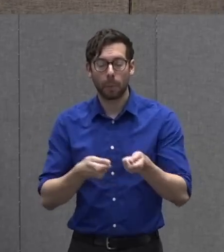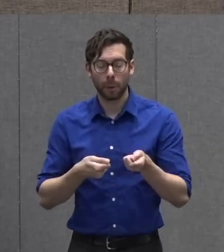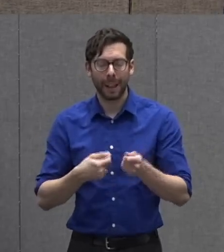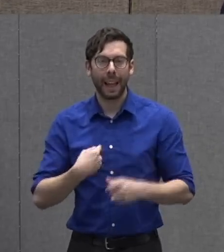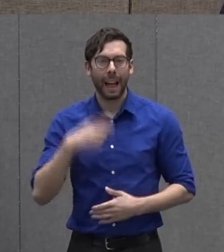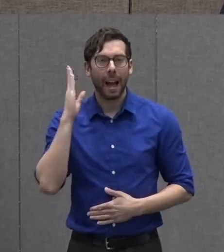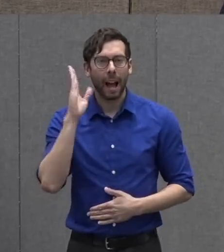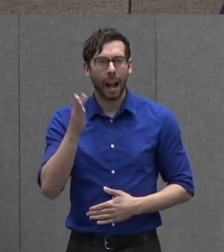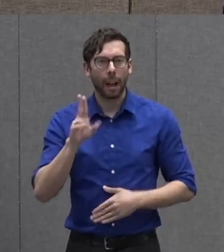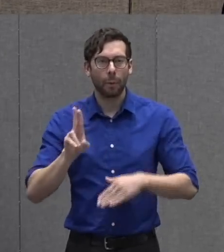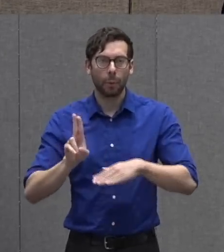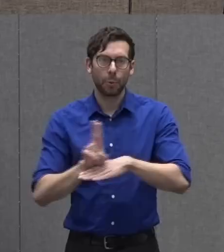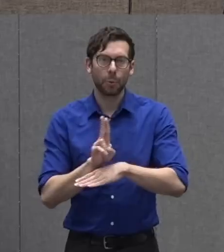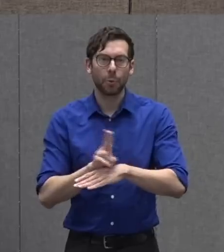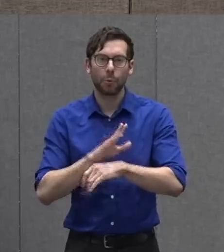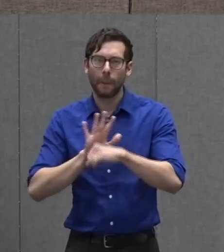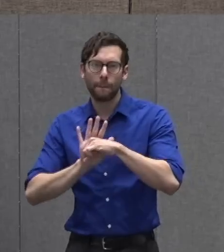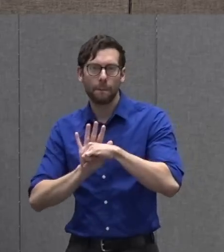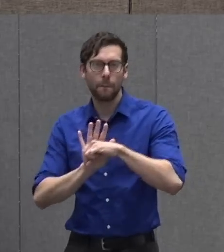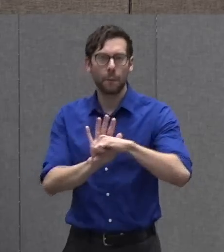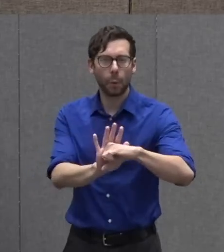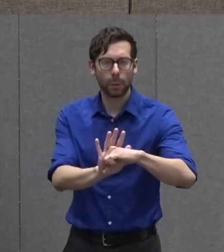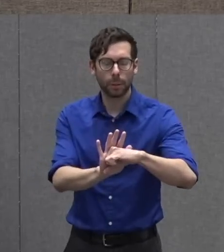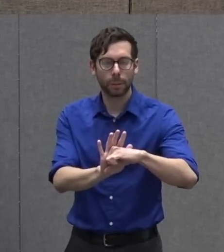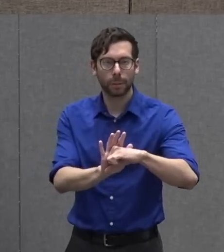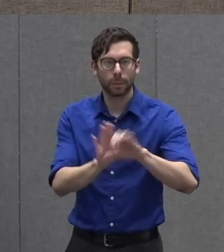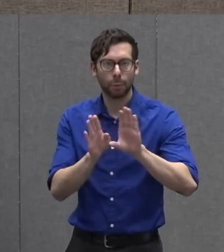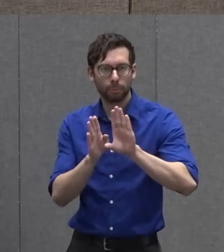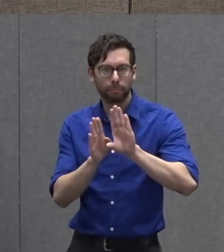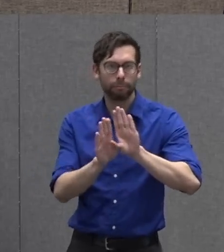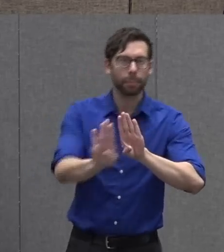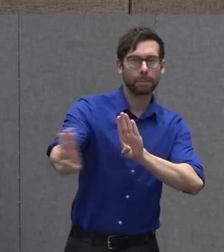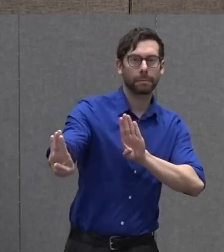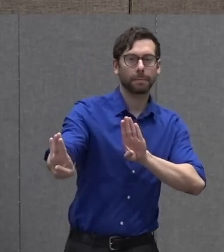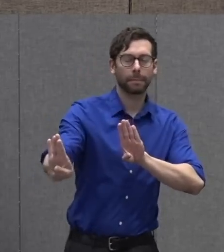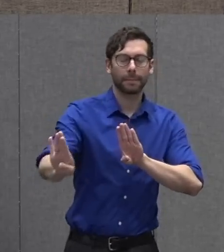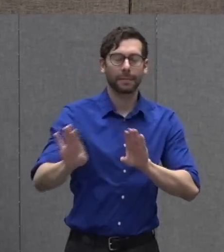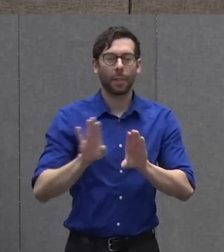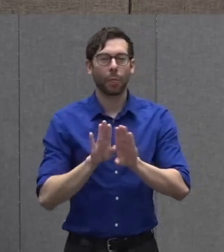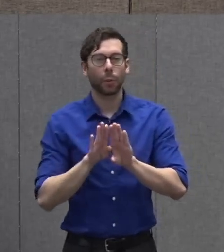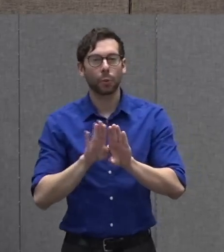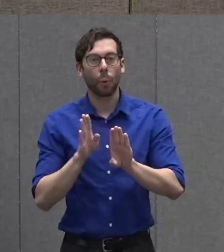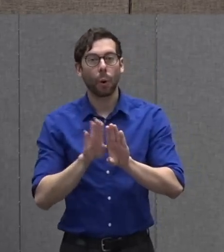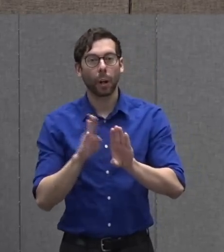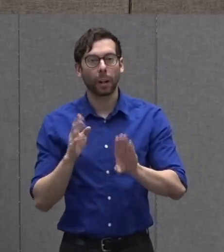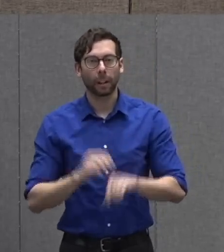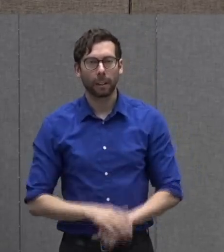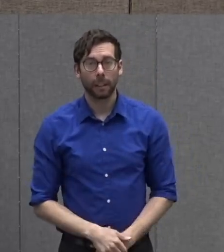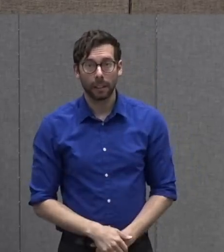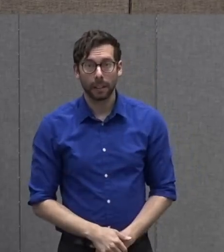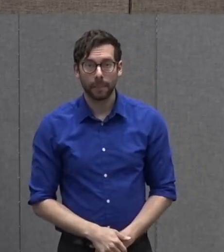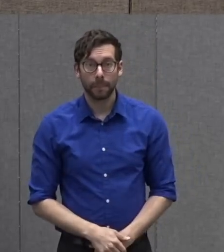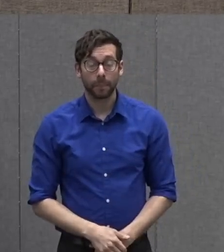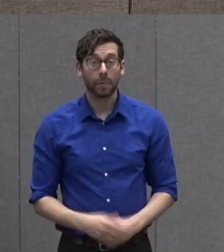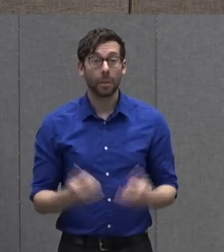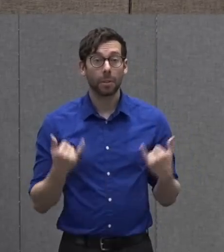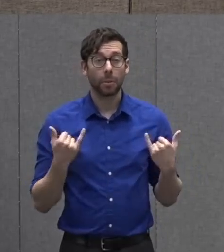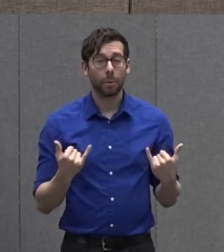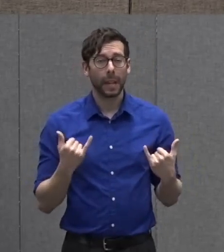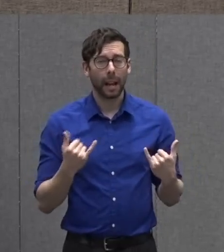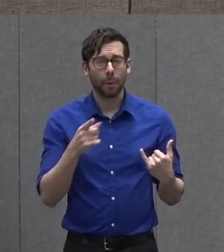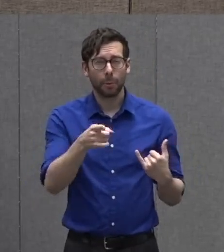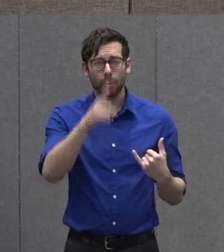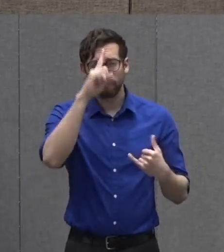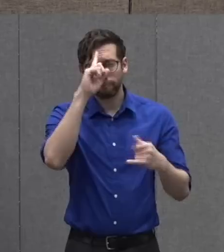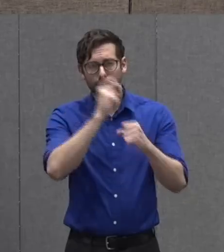to open this door instead of let me push open this door. But we can start using this word now when we think of pushes and